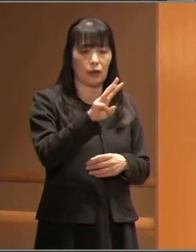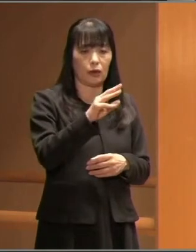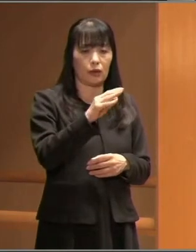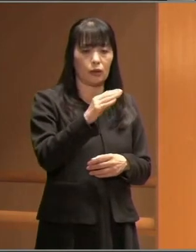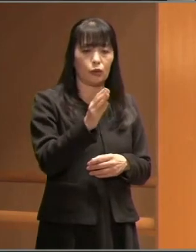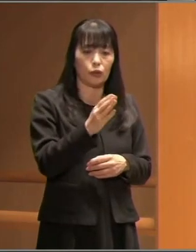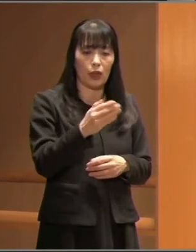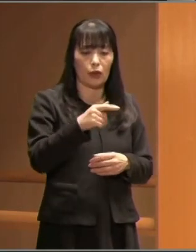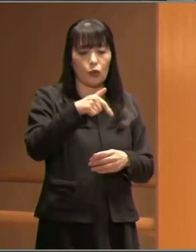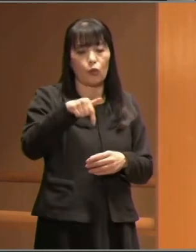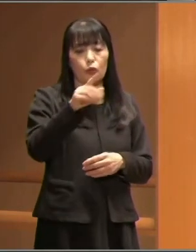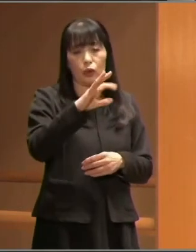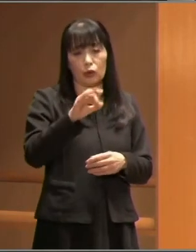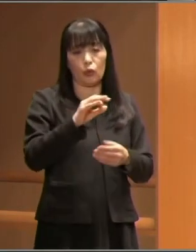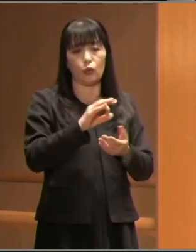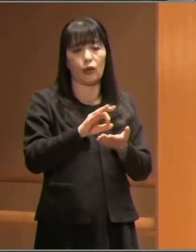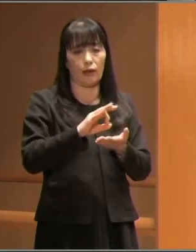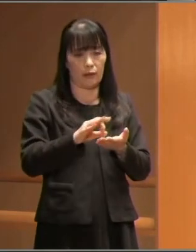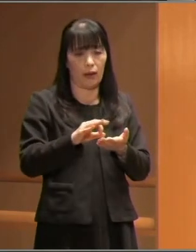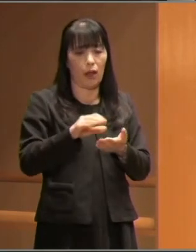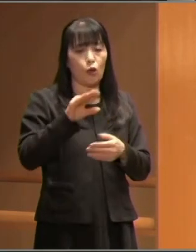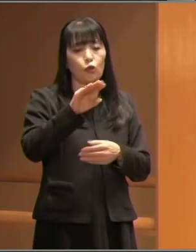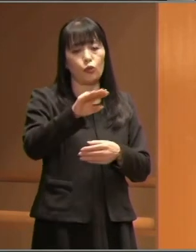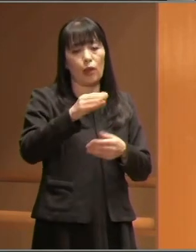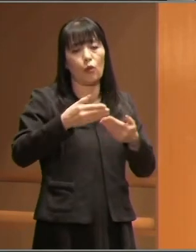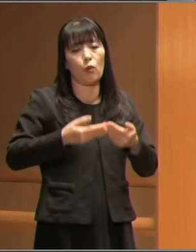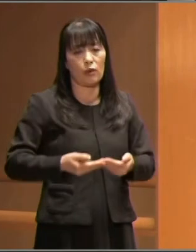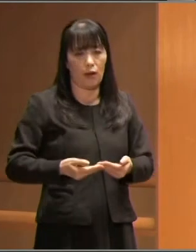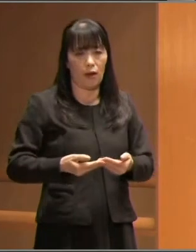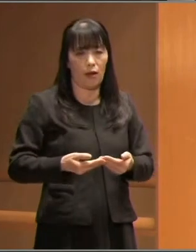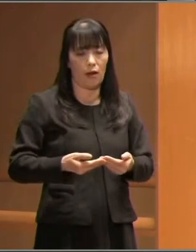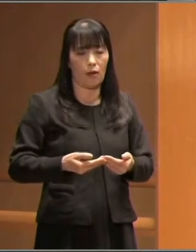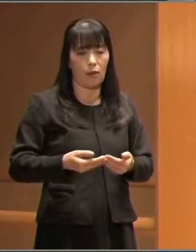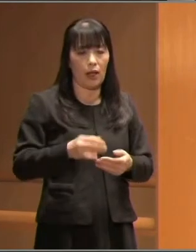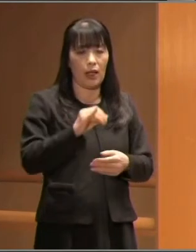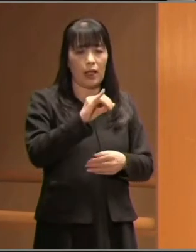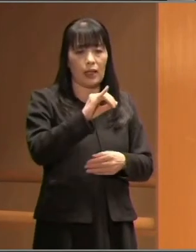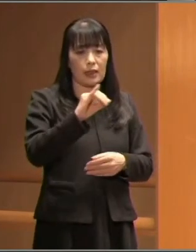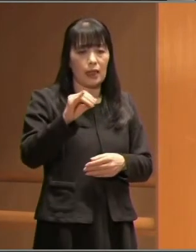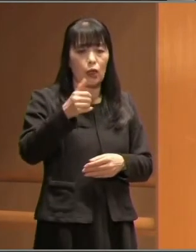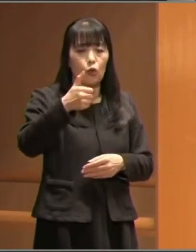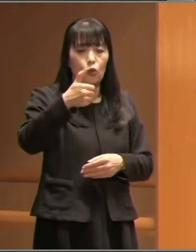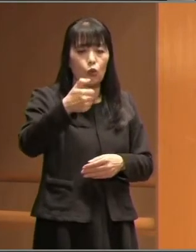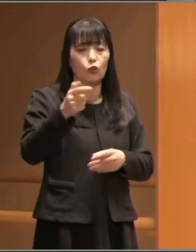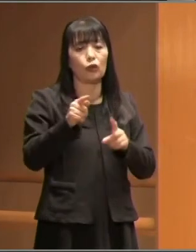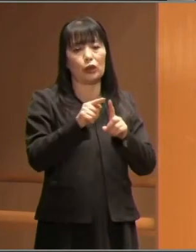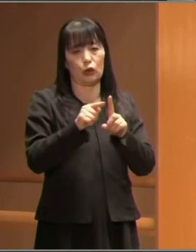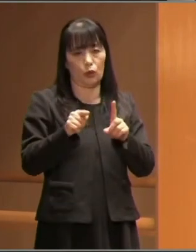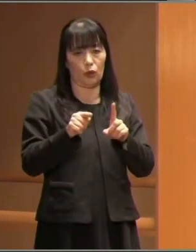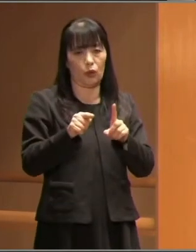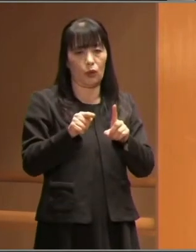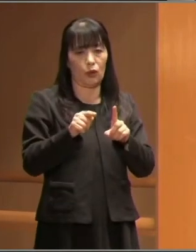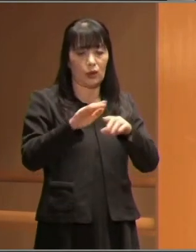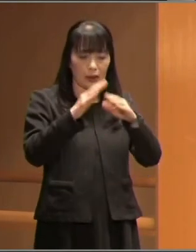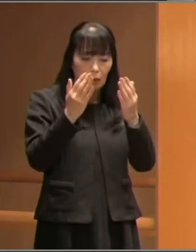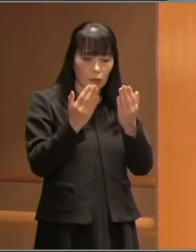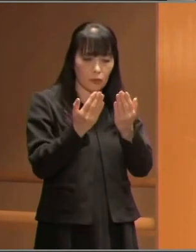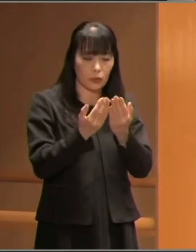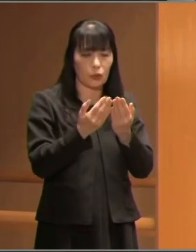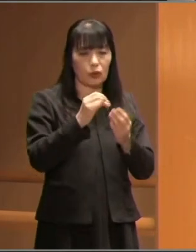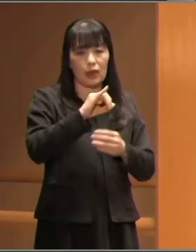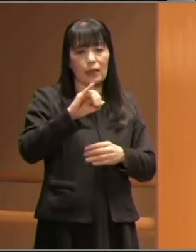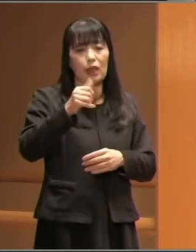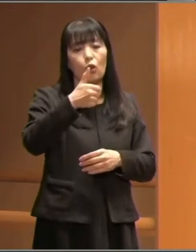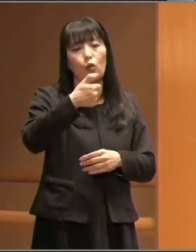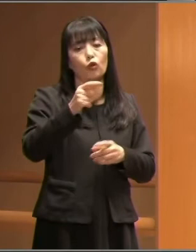uses about 13 parts that we created, and the weight is 1,050